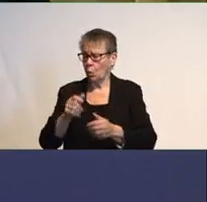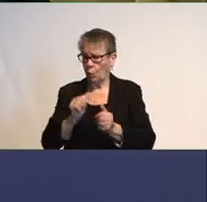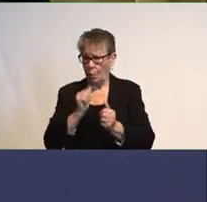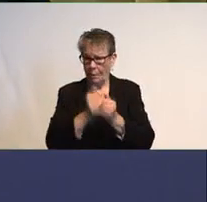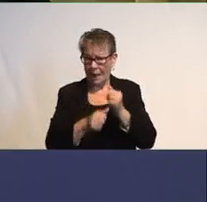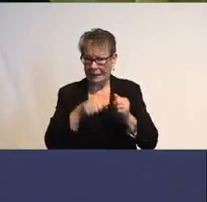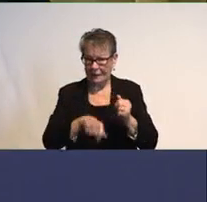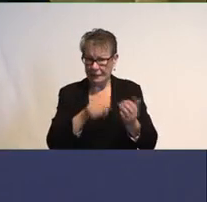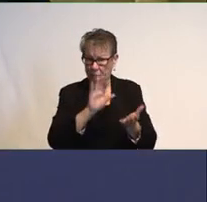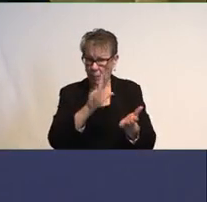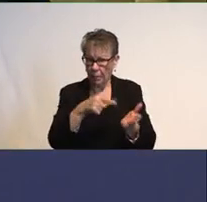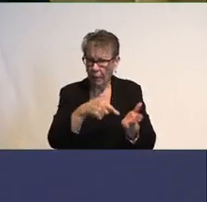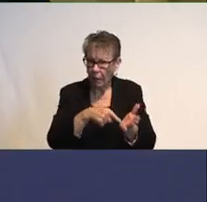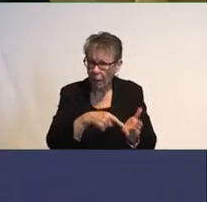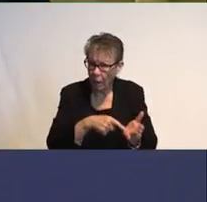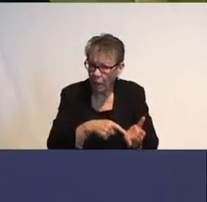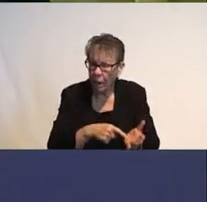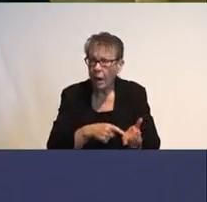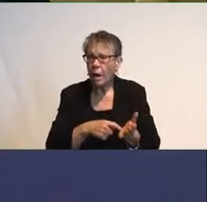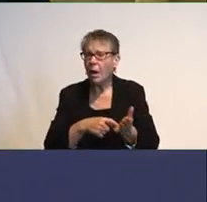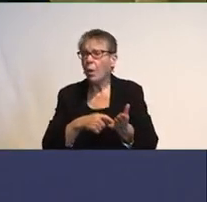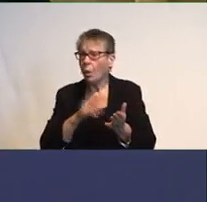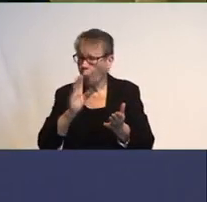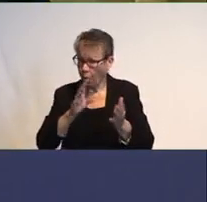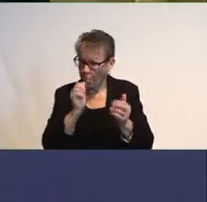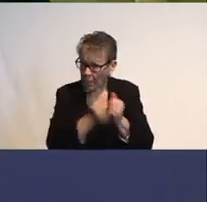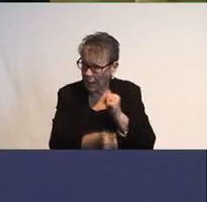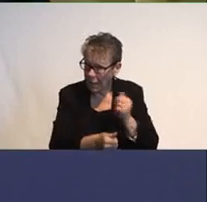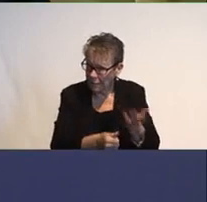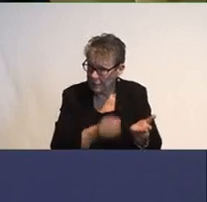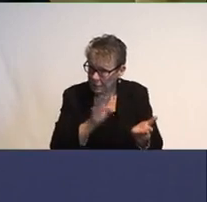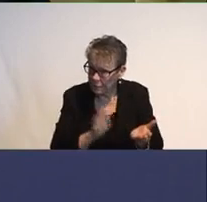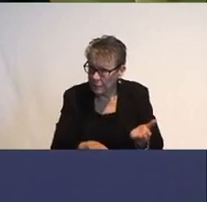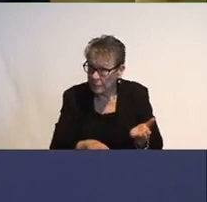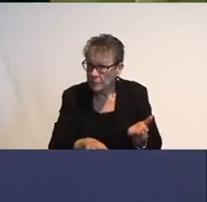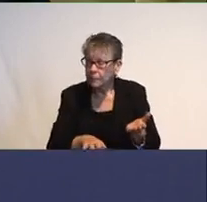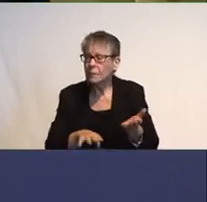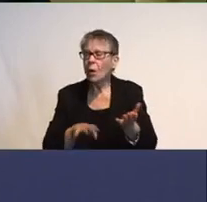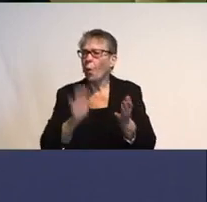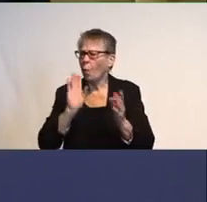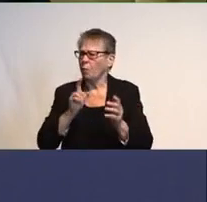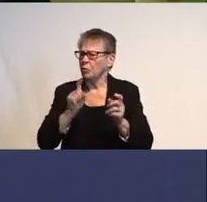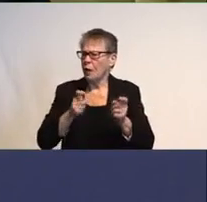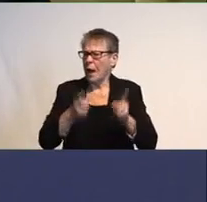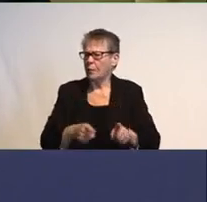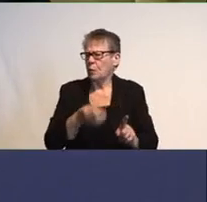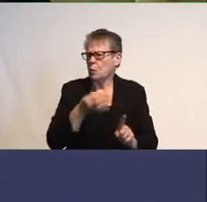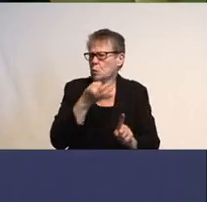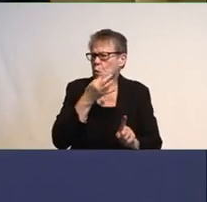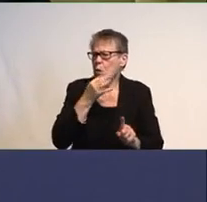I won't hang my hat on, but sooner than later. And we need it. It's the right, smart thing to do.